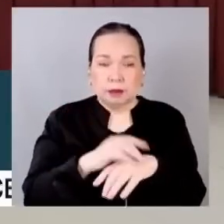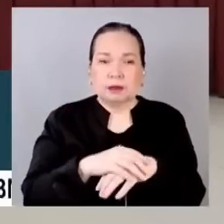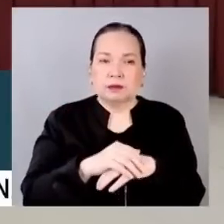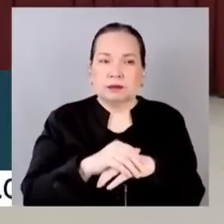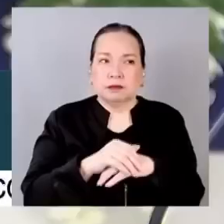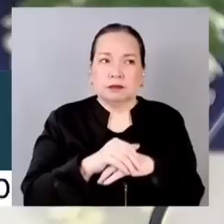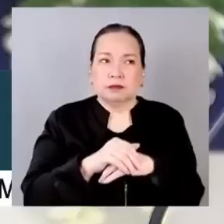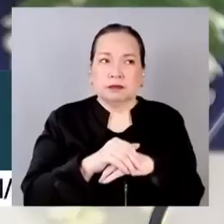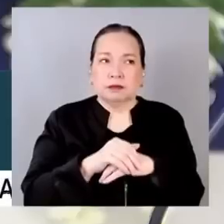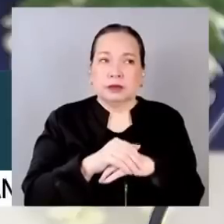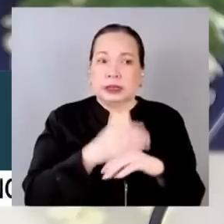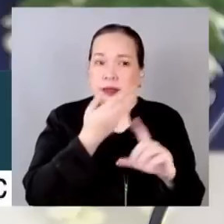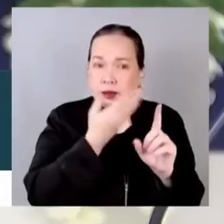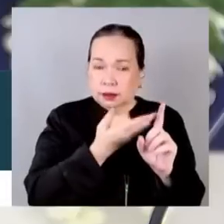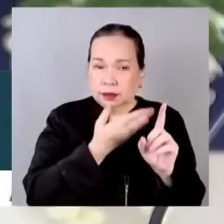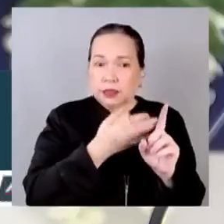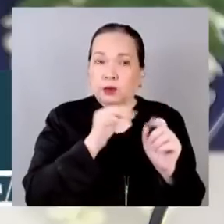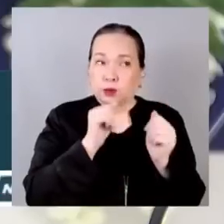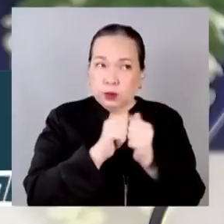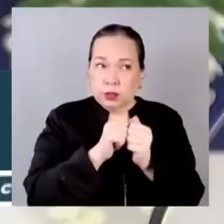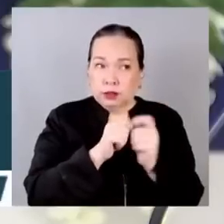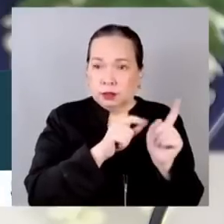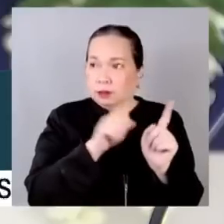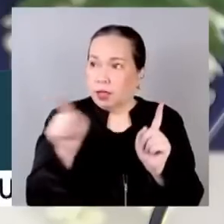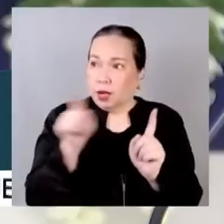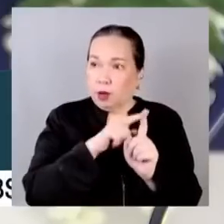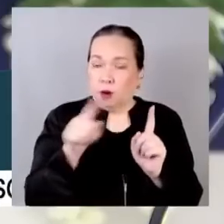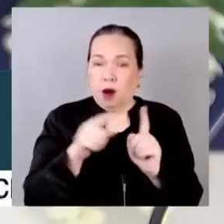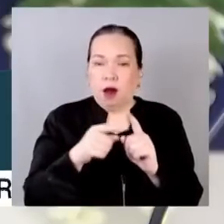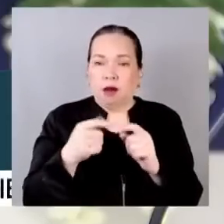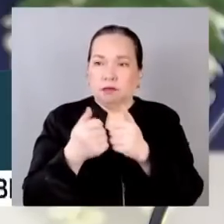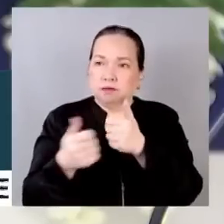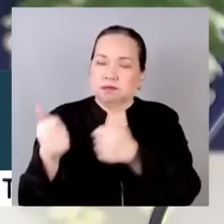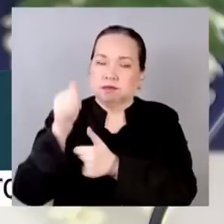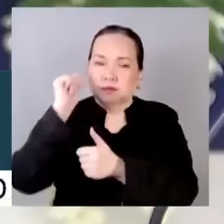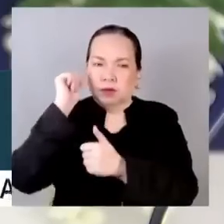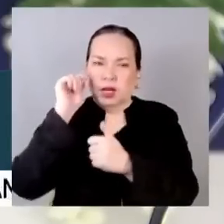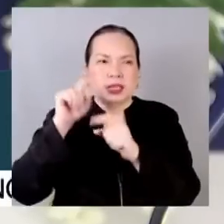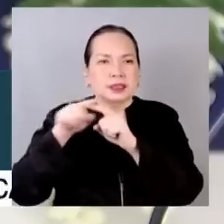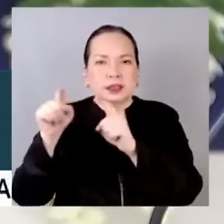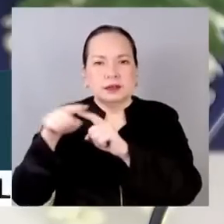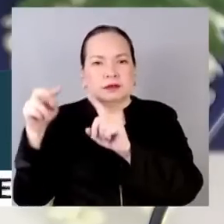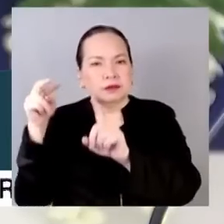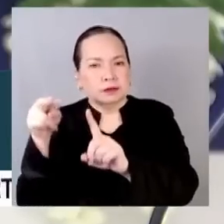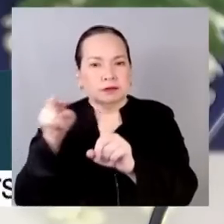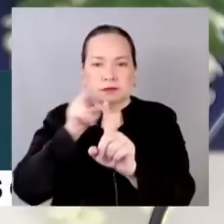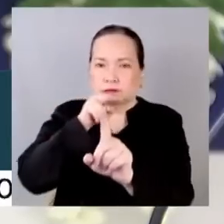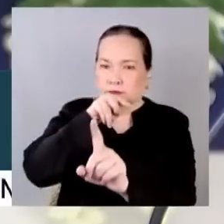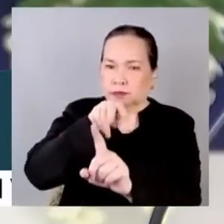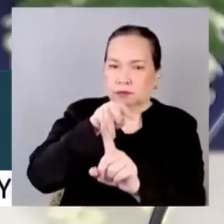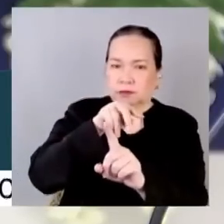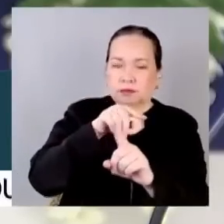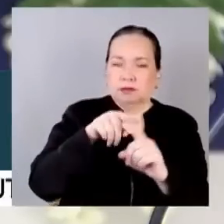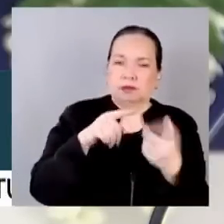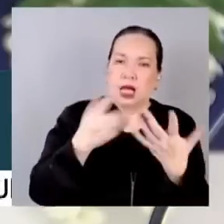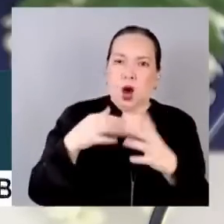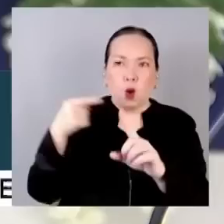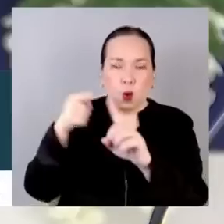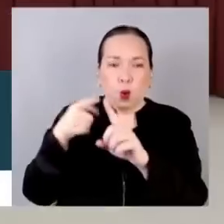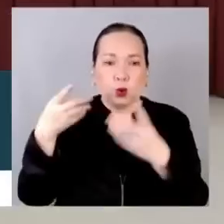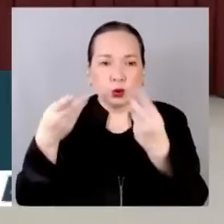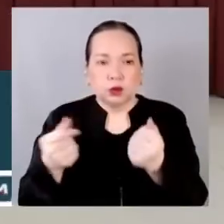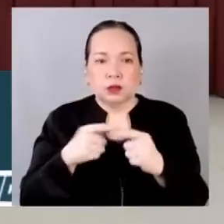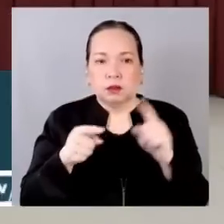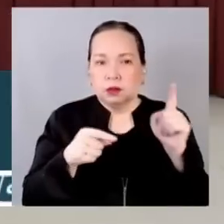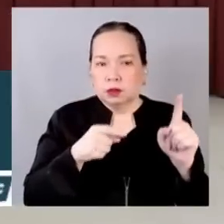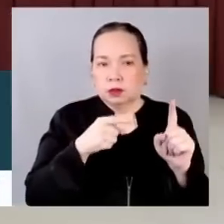and Secretary Abalos have different ways of getting to that target. He likened it to a soldier being